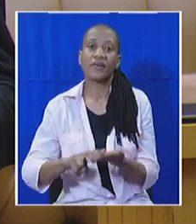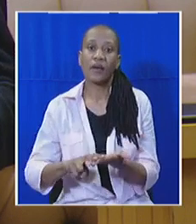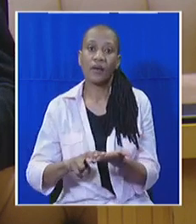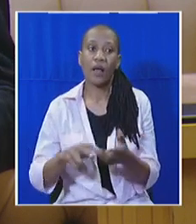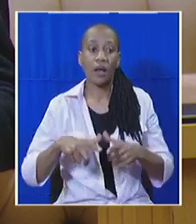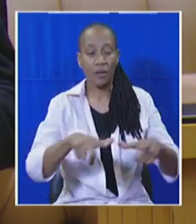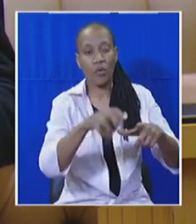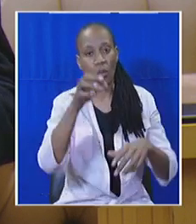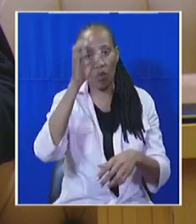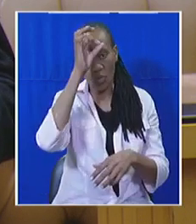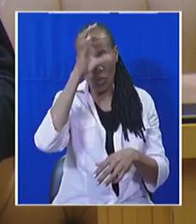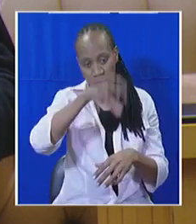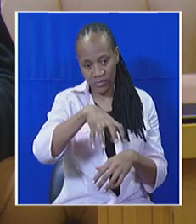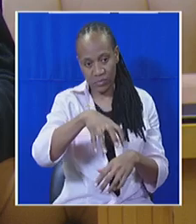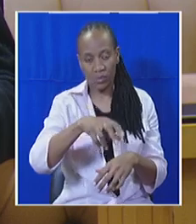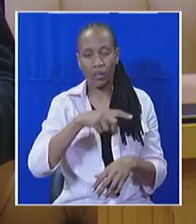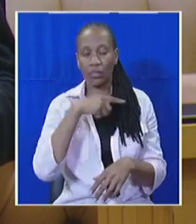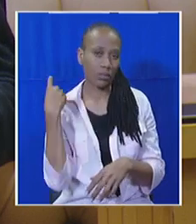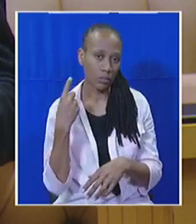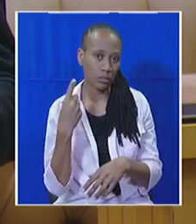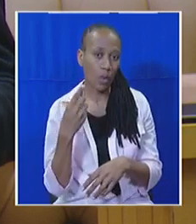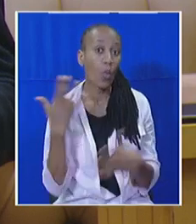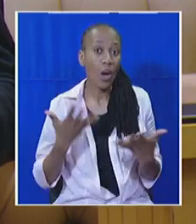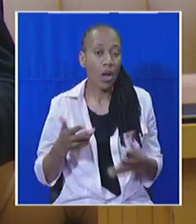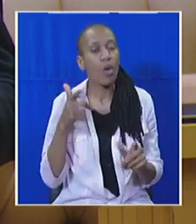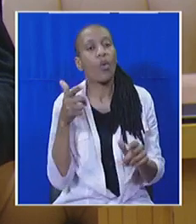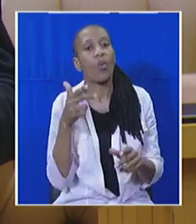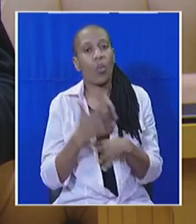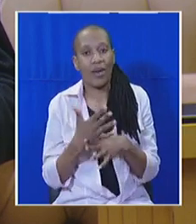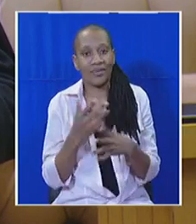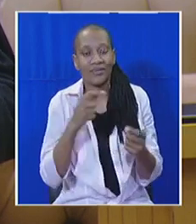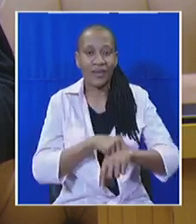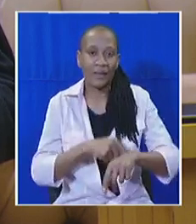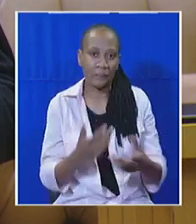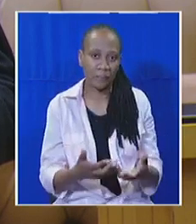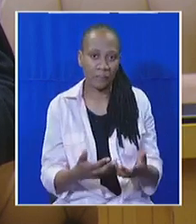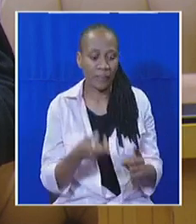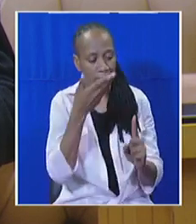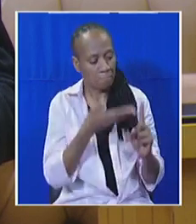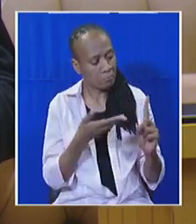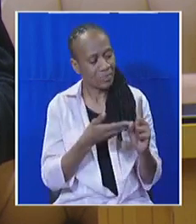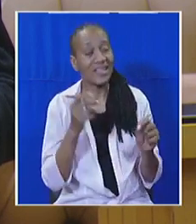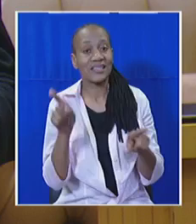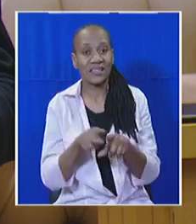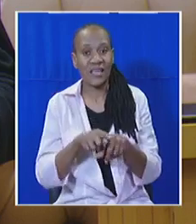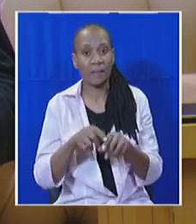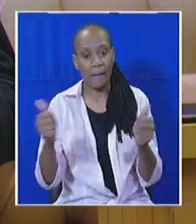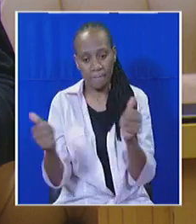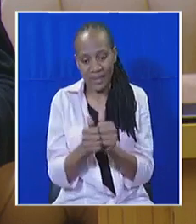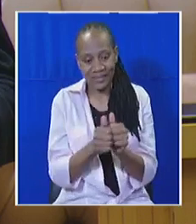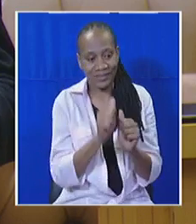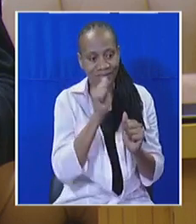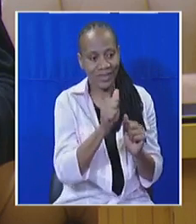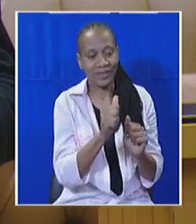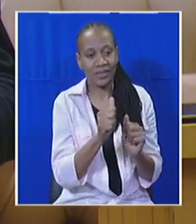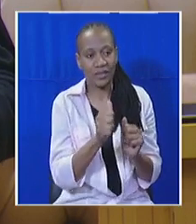province, was killed in the line of duty. And also notes that at the time of his death, Warrant Officer Mabada and his partner was in hot pursuit of